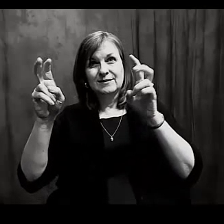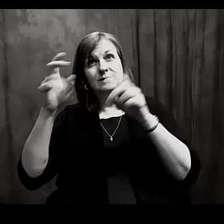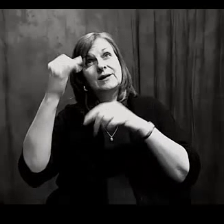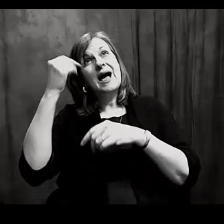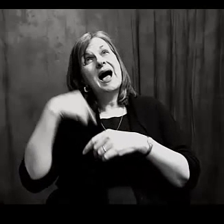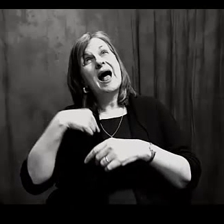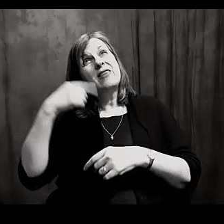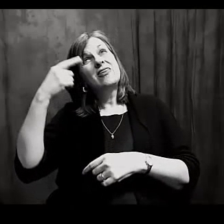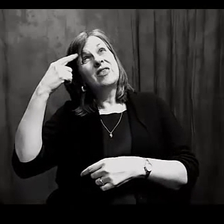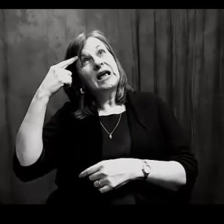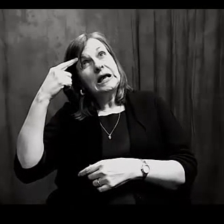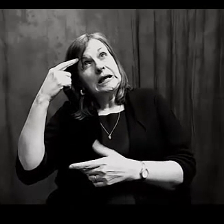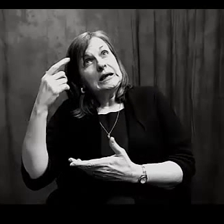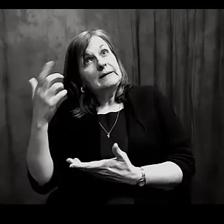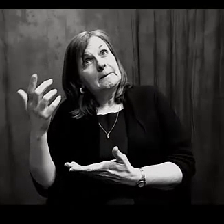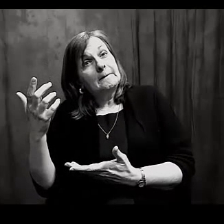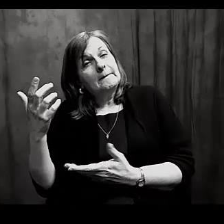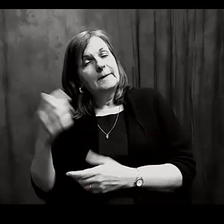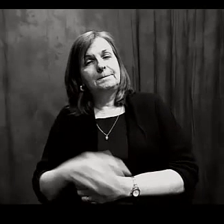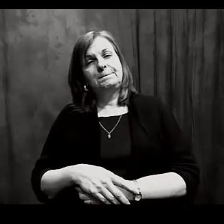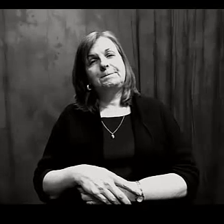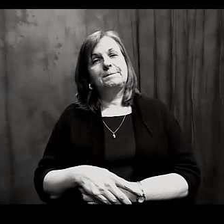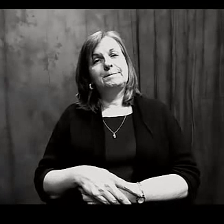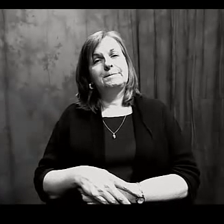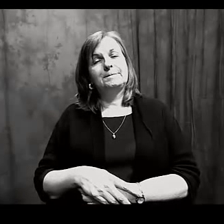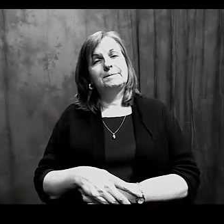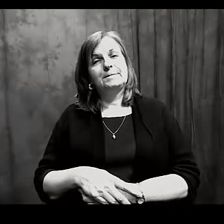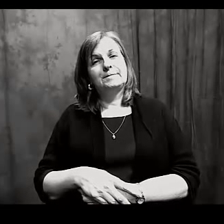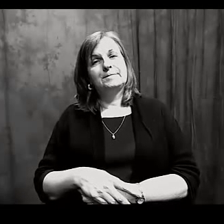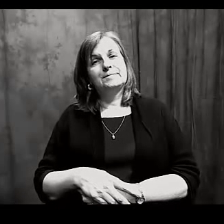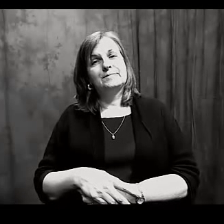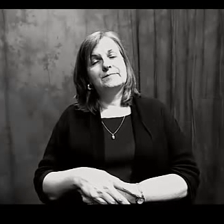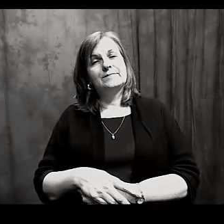writes, I think.